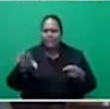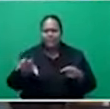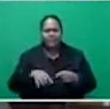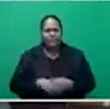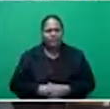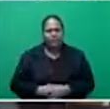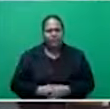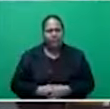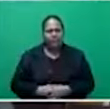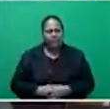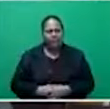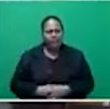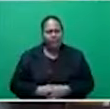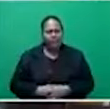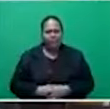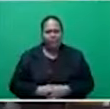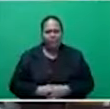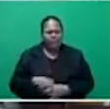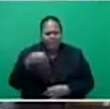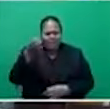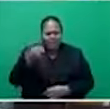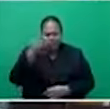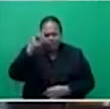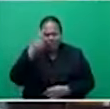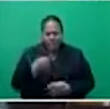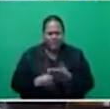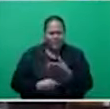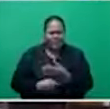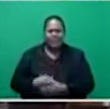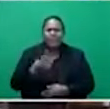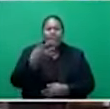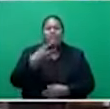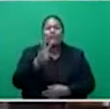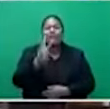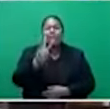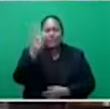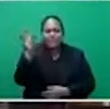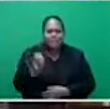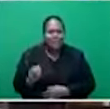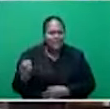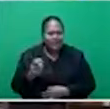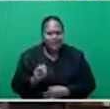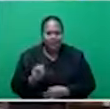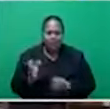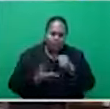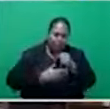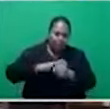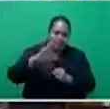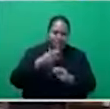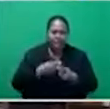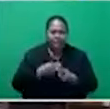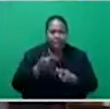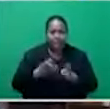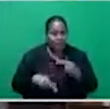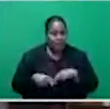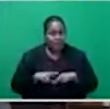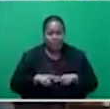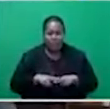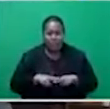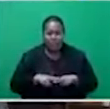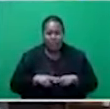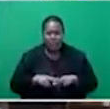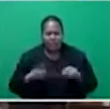Mr. Speaker, sir, they don't understand this. 43% of the cane farmers in Fiji cut less than